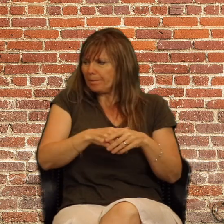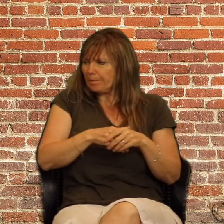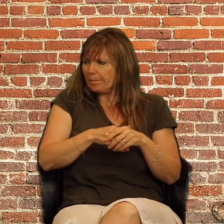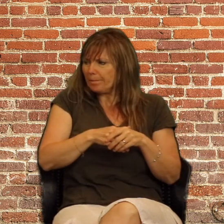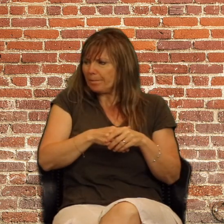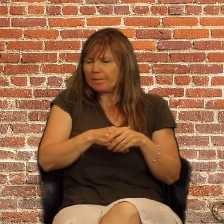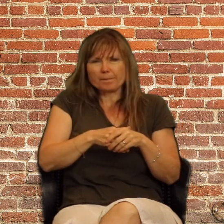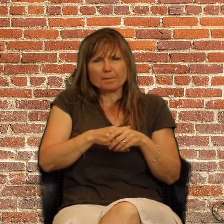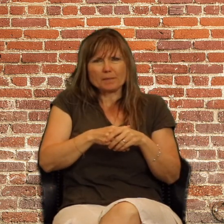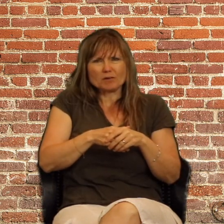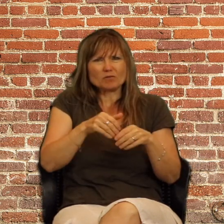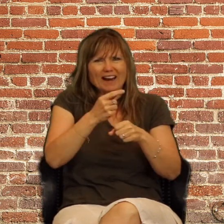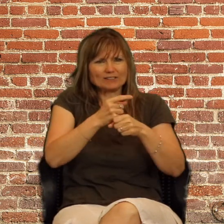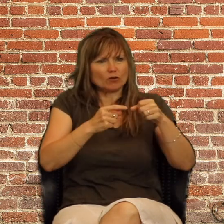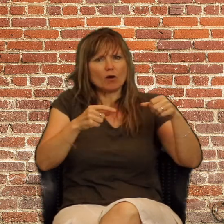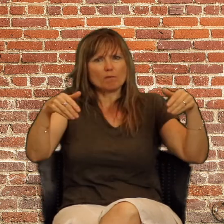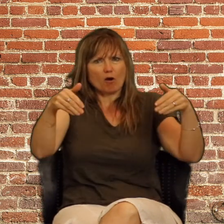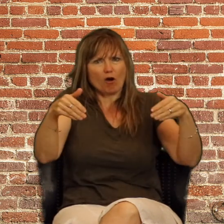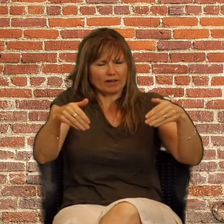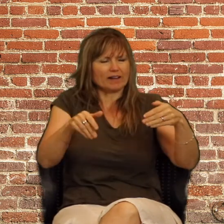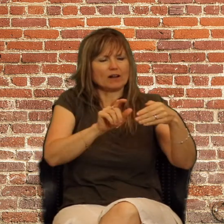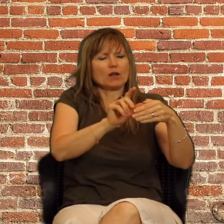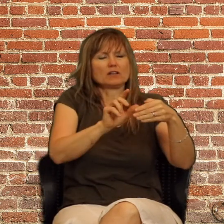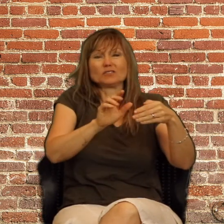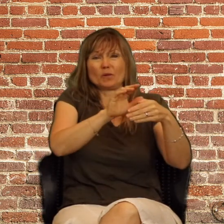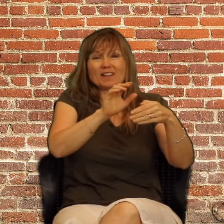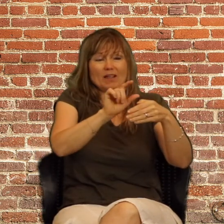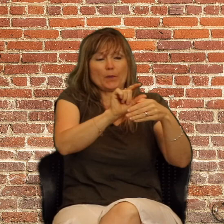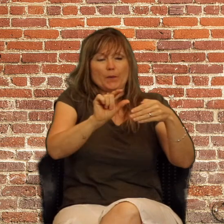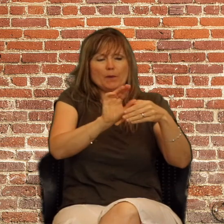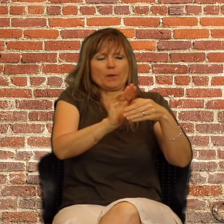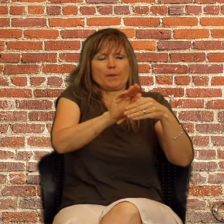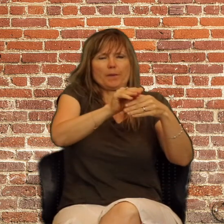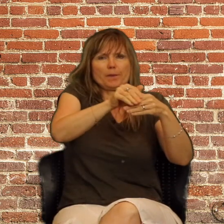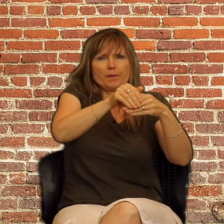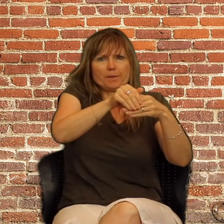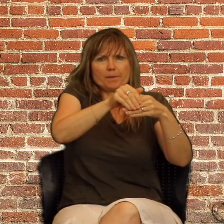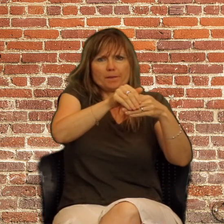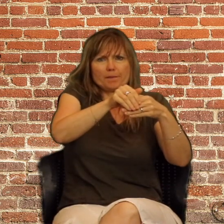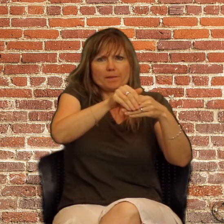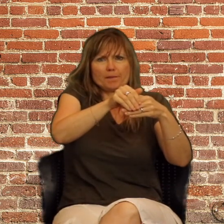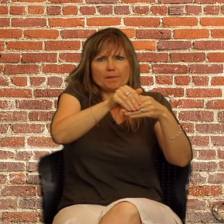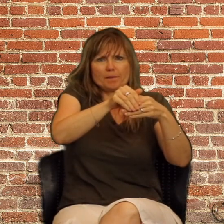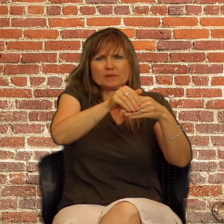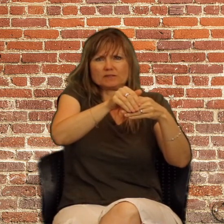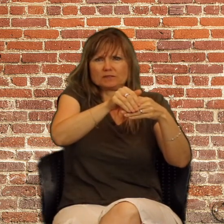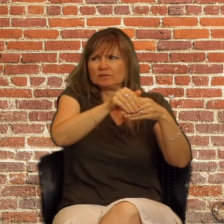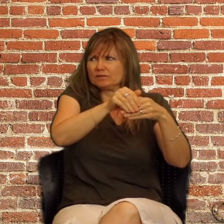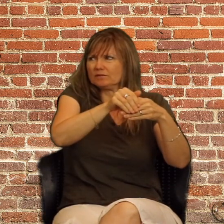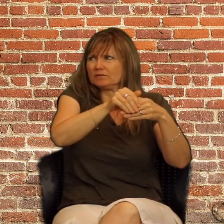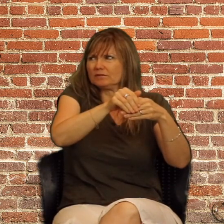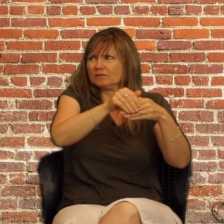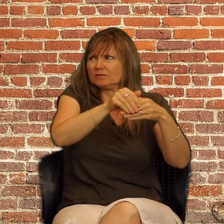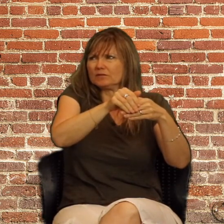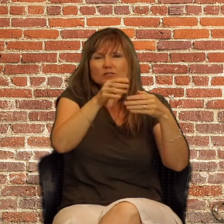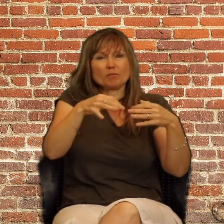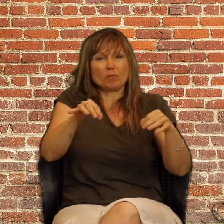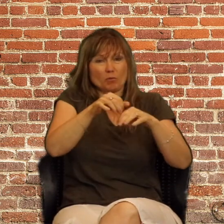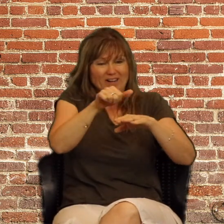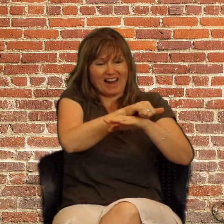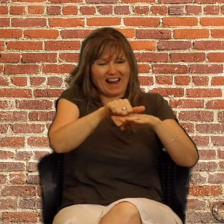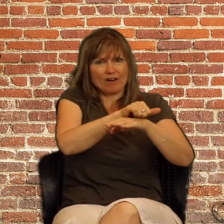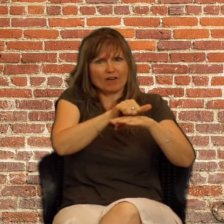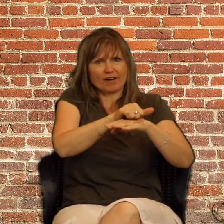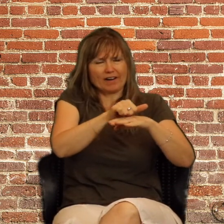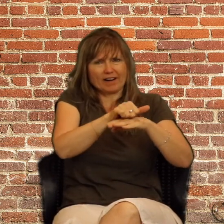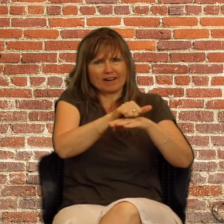come over the top of that pocket. So when you're ironing it, you wanna make sure your pockets are facing